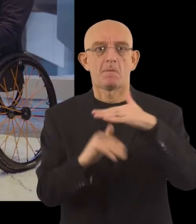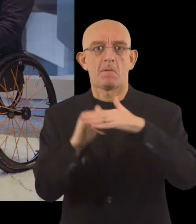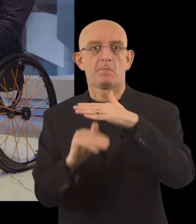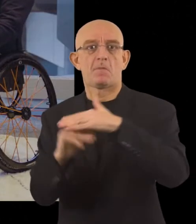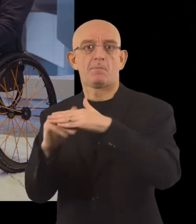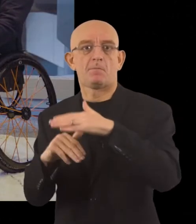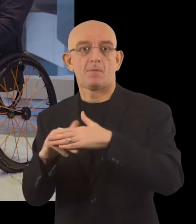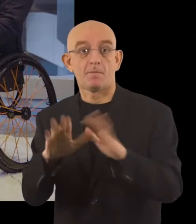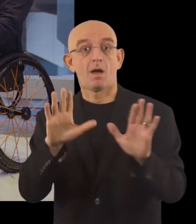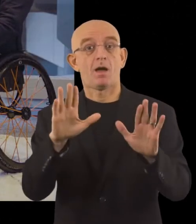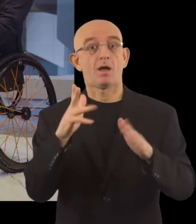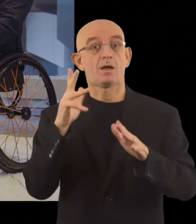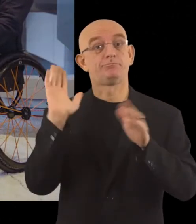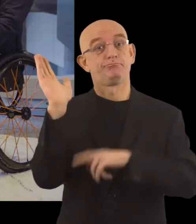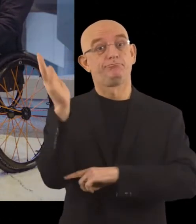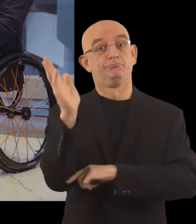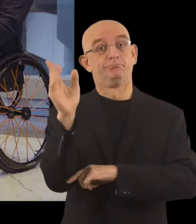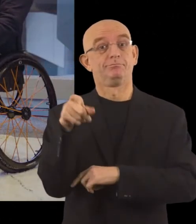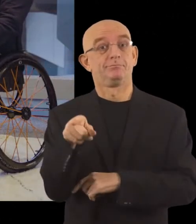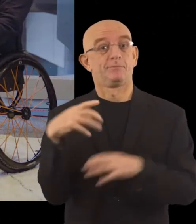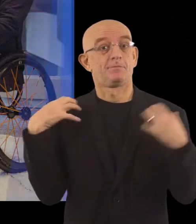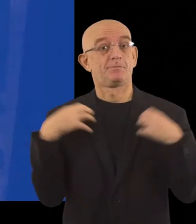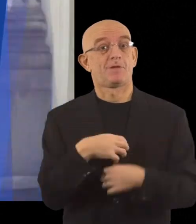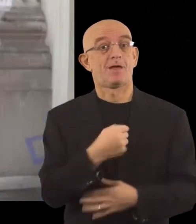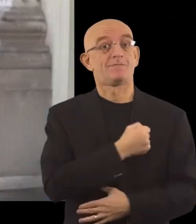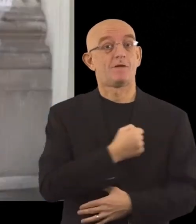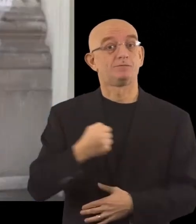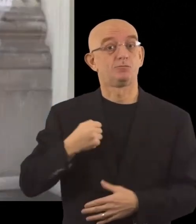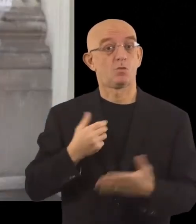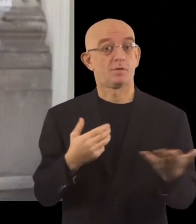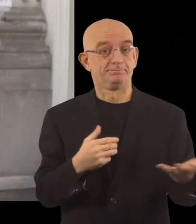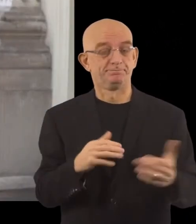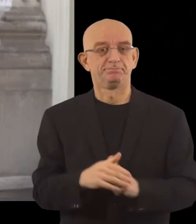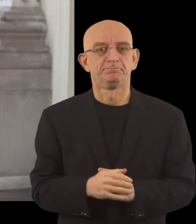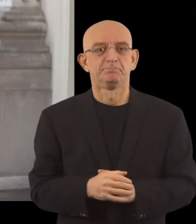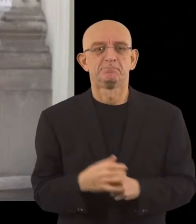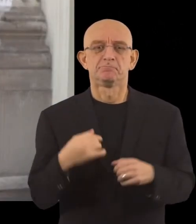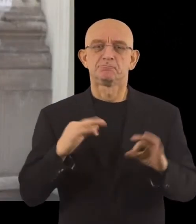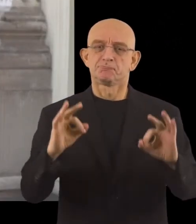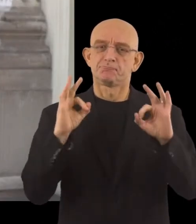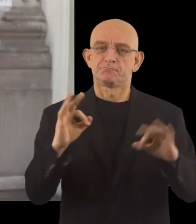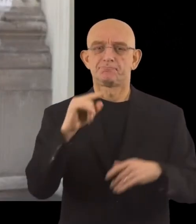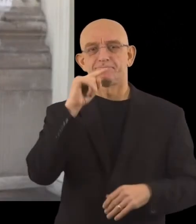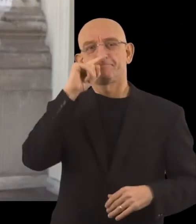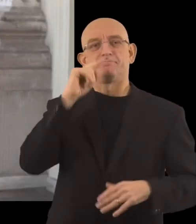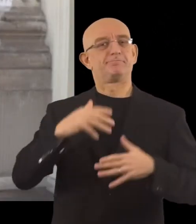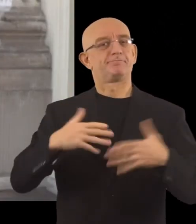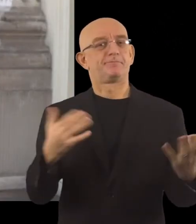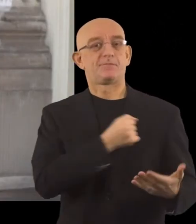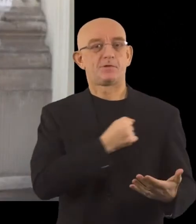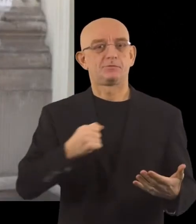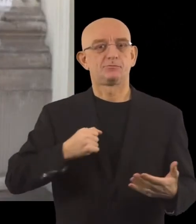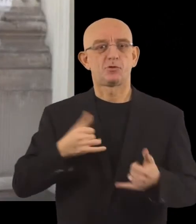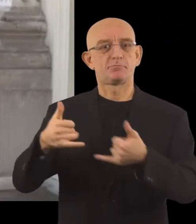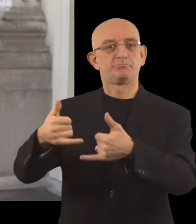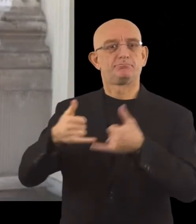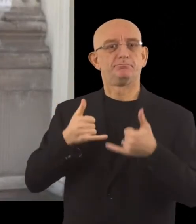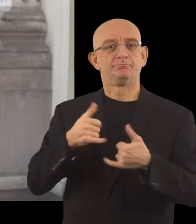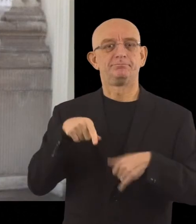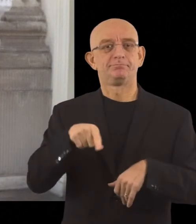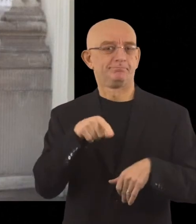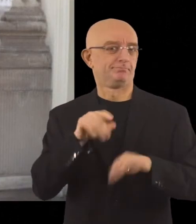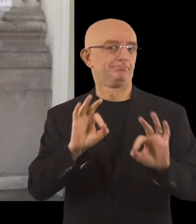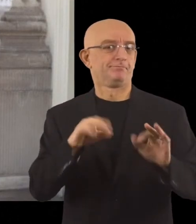hear. Well, here to react is the mayor of Warsaw. Jestem bardzo dumny, że Warszawa otrzymała nagrodę Access City